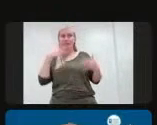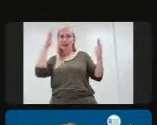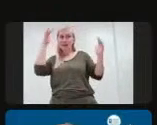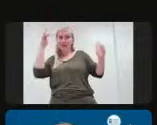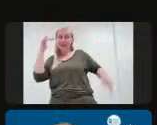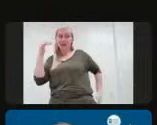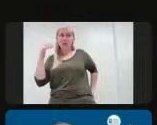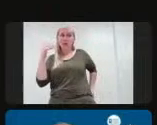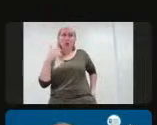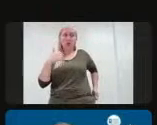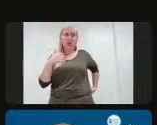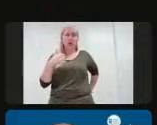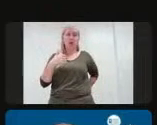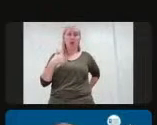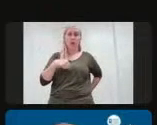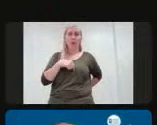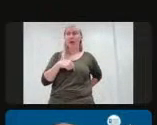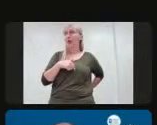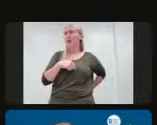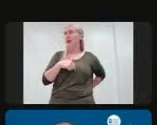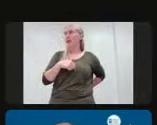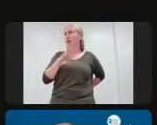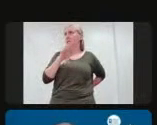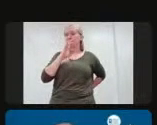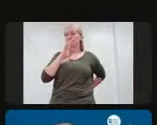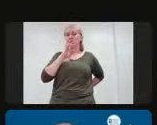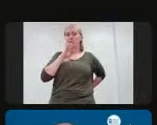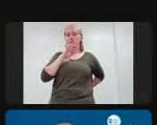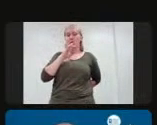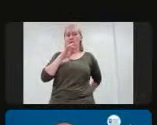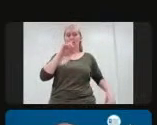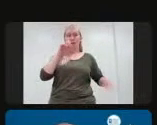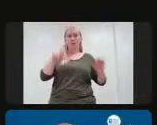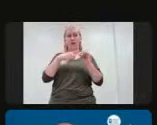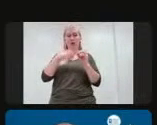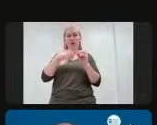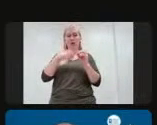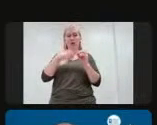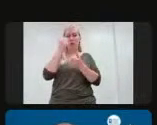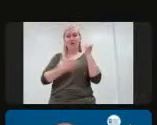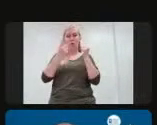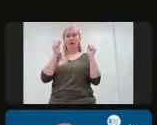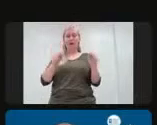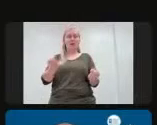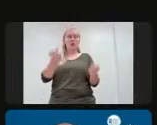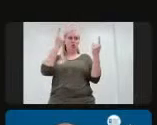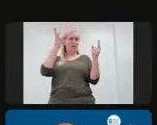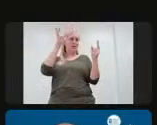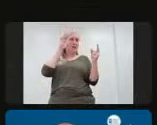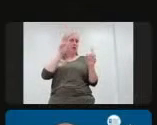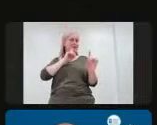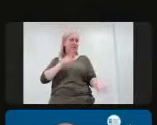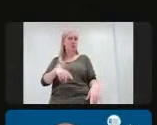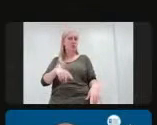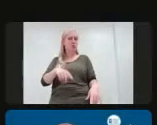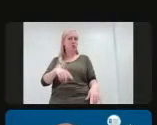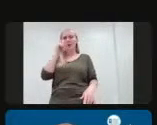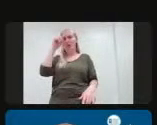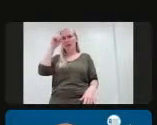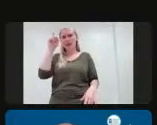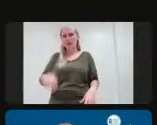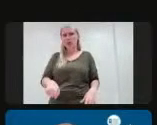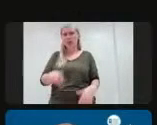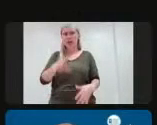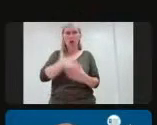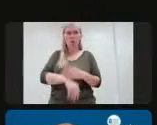that we bring that up so that everybody can get an answer to it. I don't think we should even include the word "don't